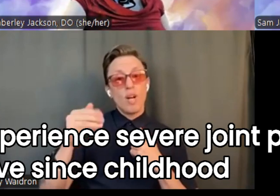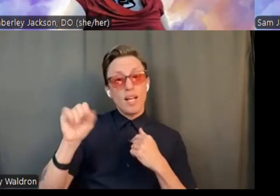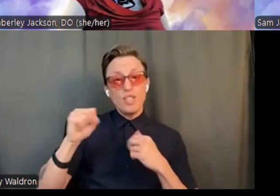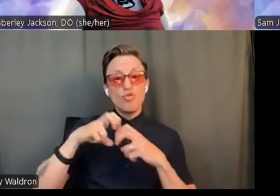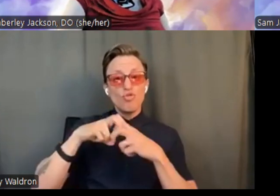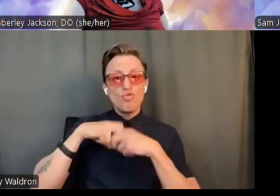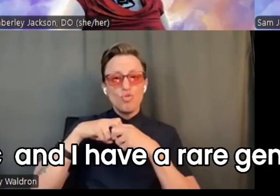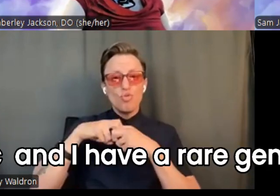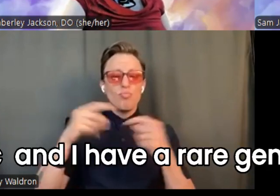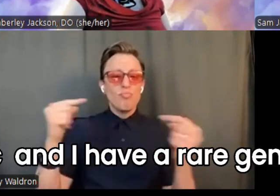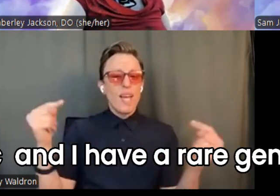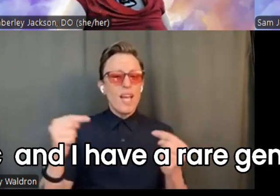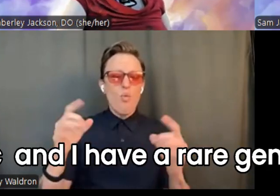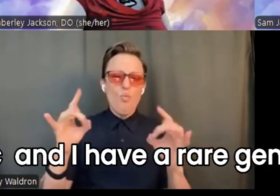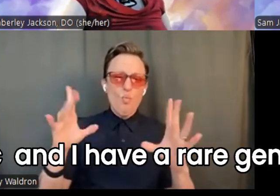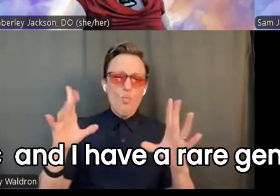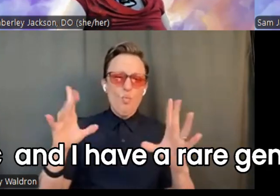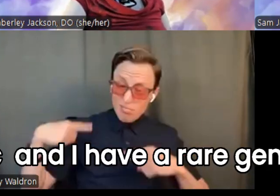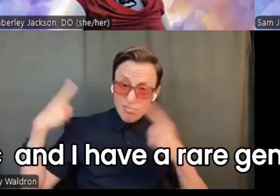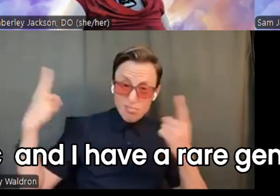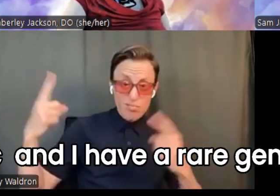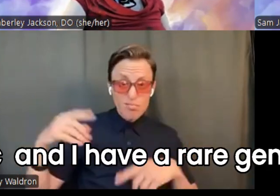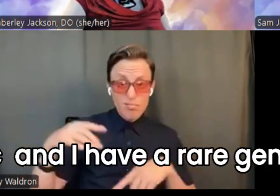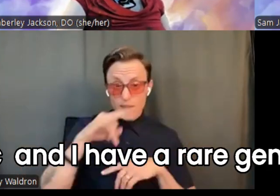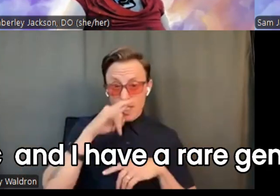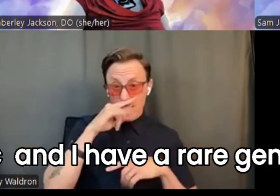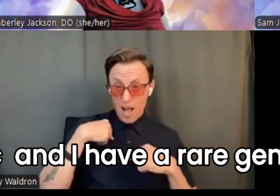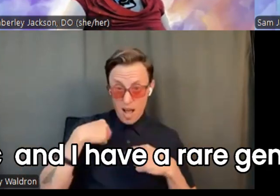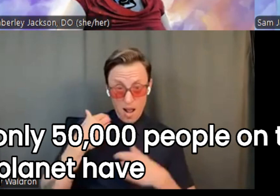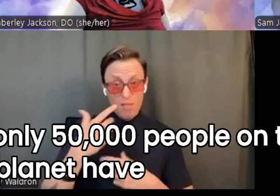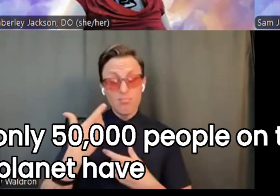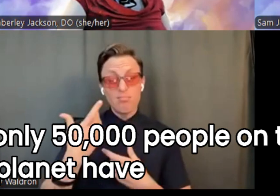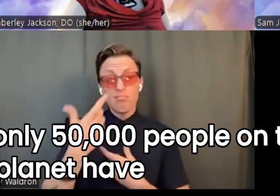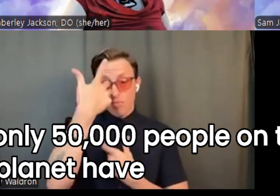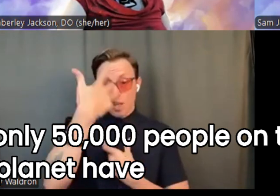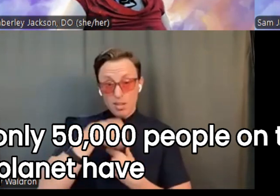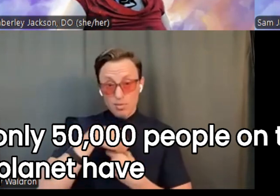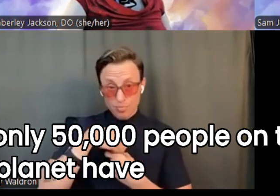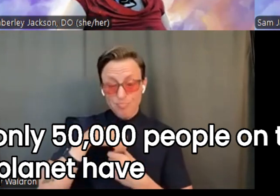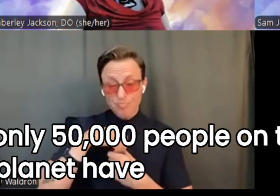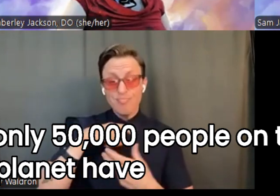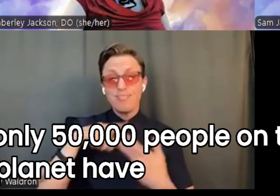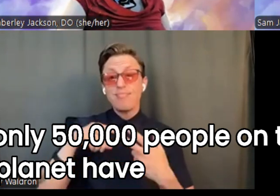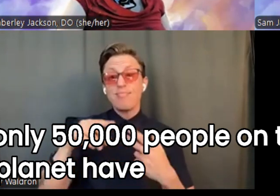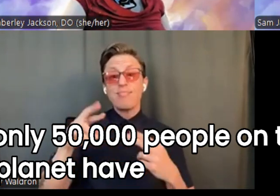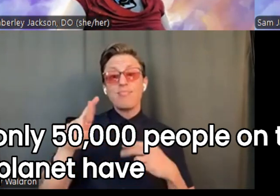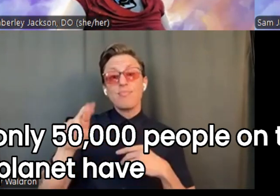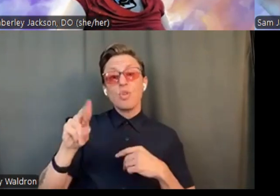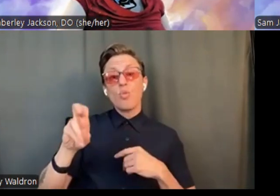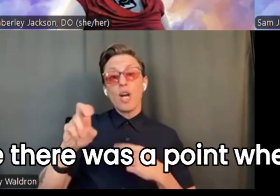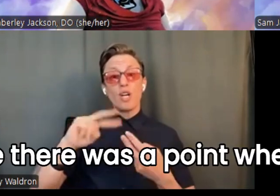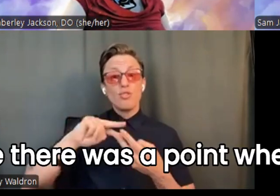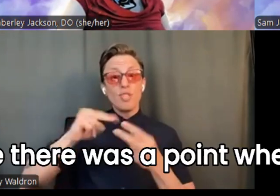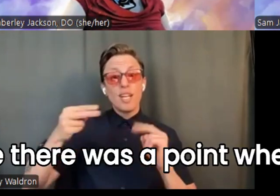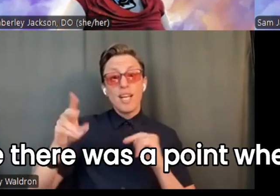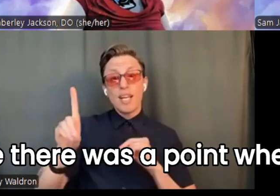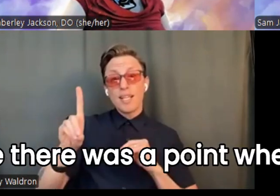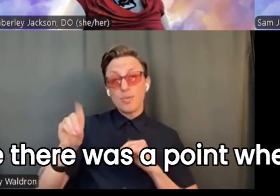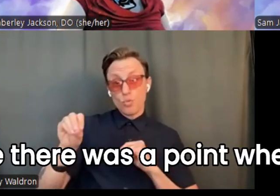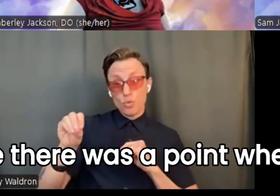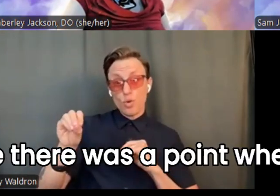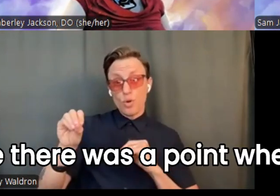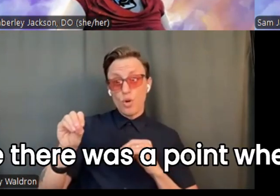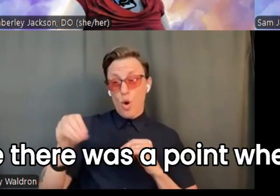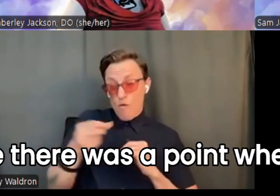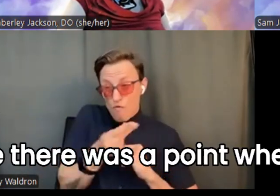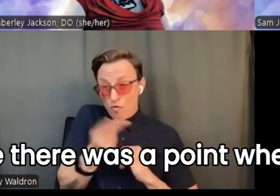childhood, and I'm autistic, and I have a rare genetic disorder that only 50,000 people on the planet have. But that